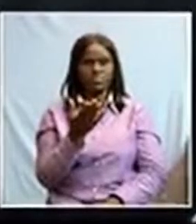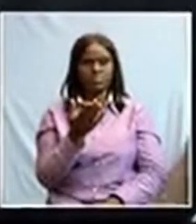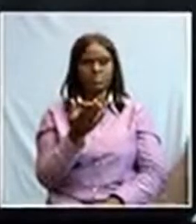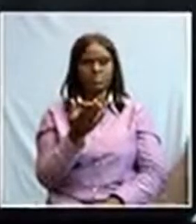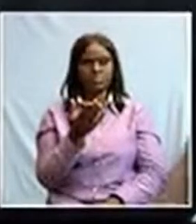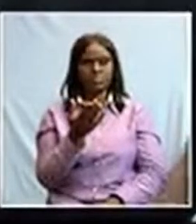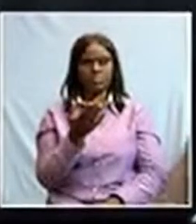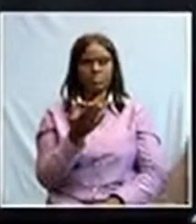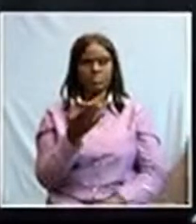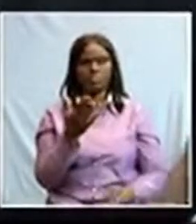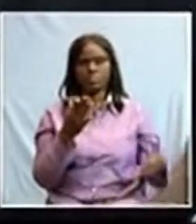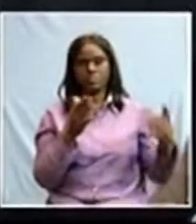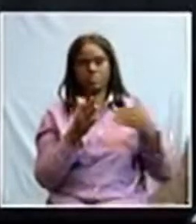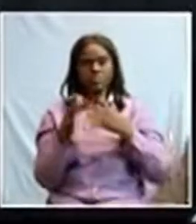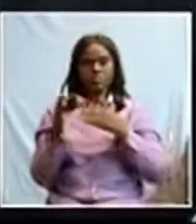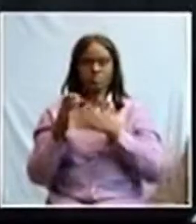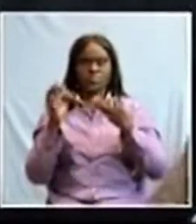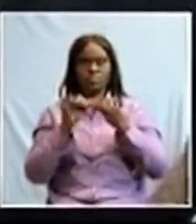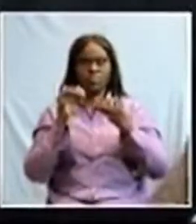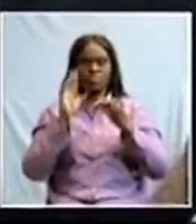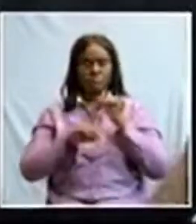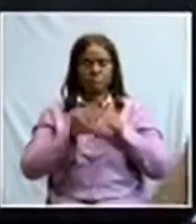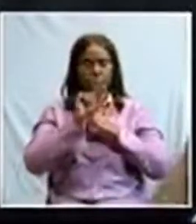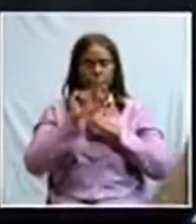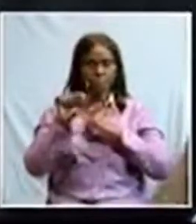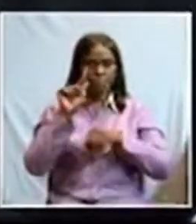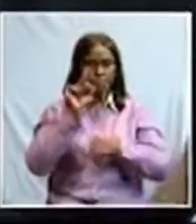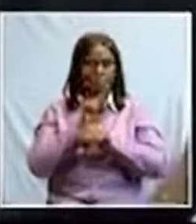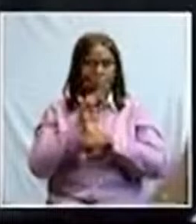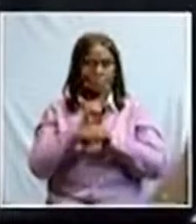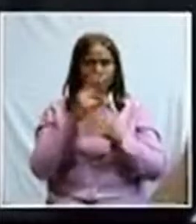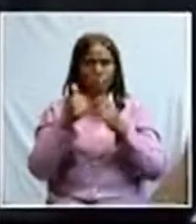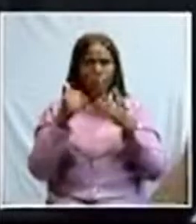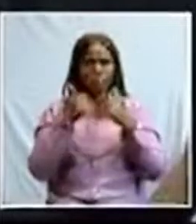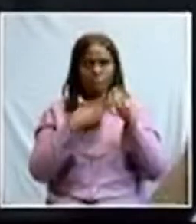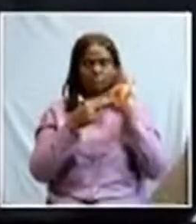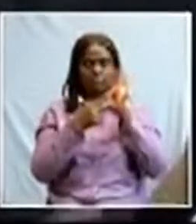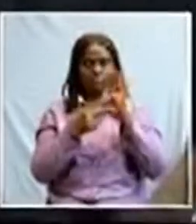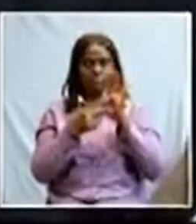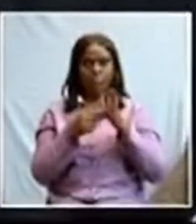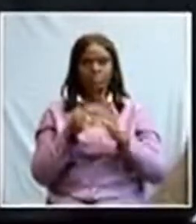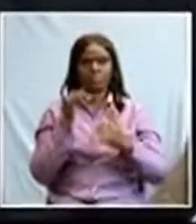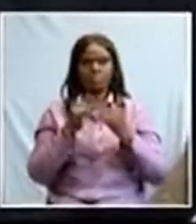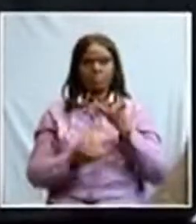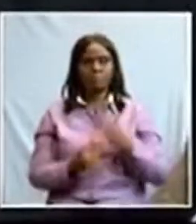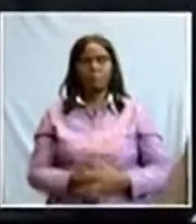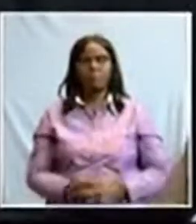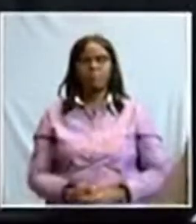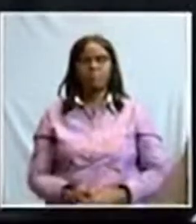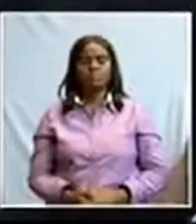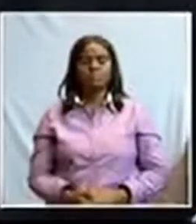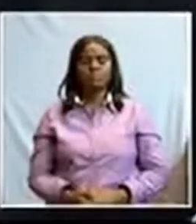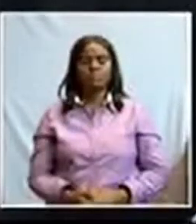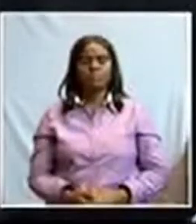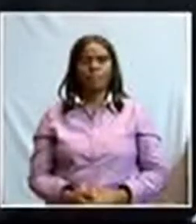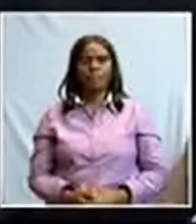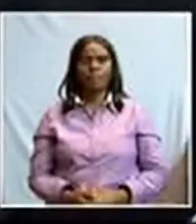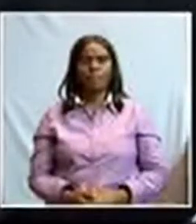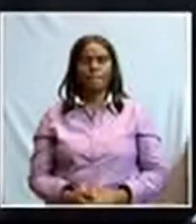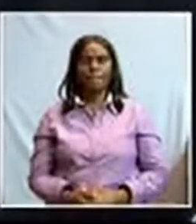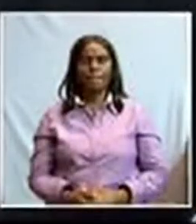against more than 20 projects that you have indicated as complete. You